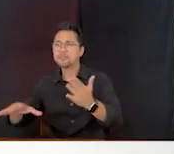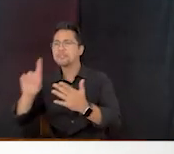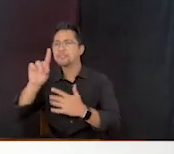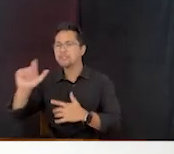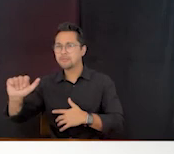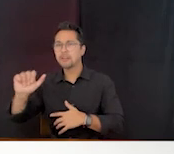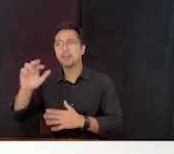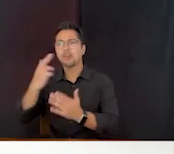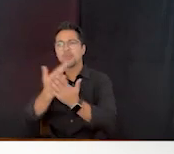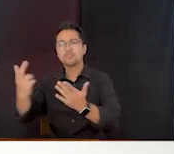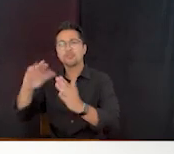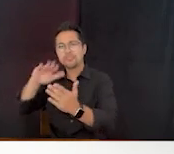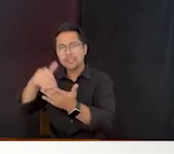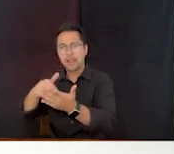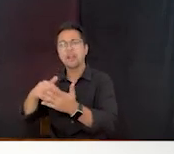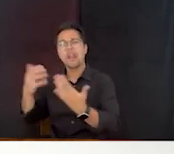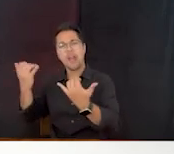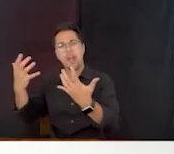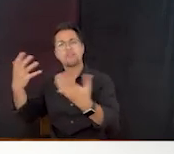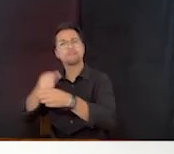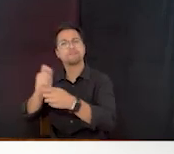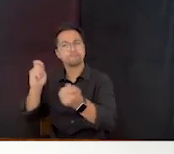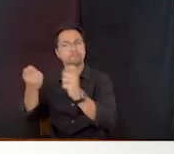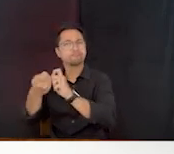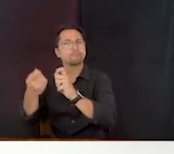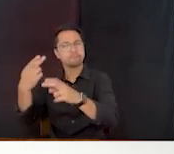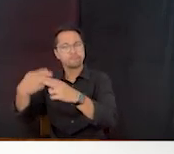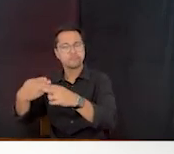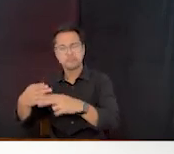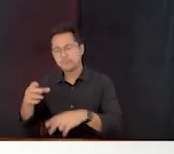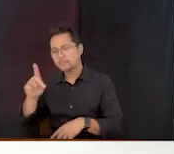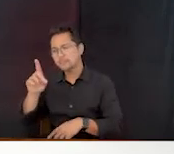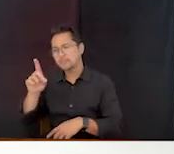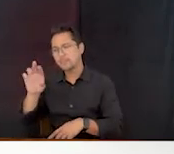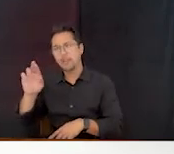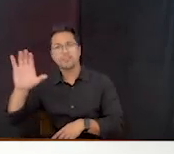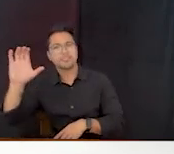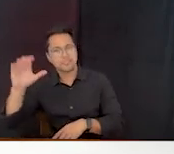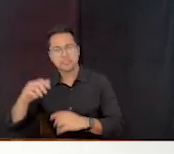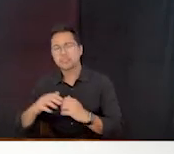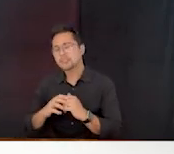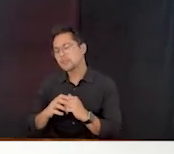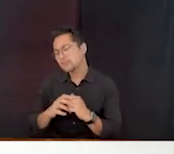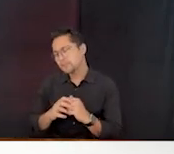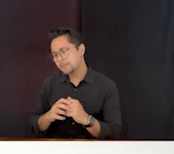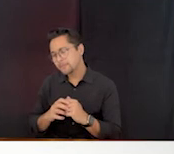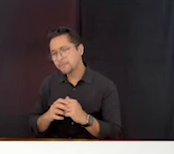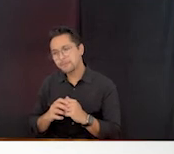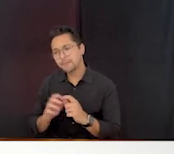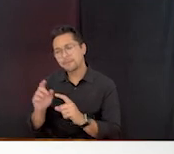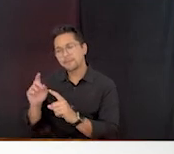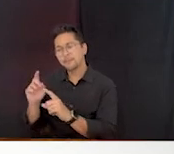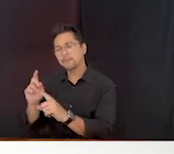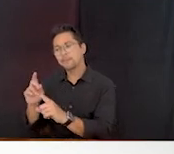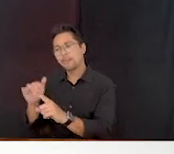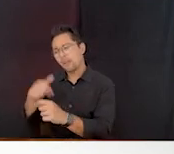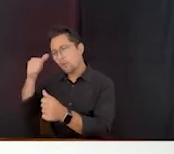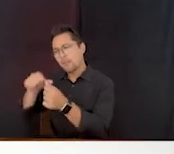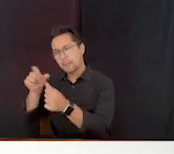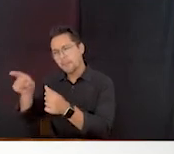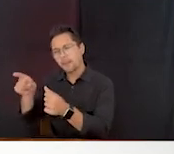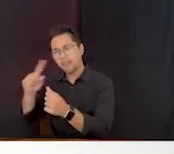then it changed to the Office of Accessibility Services about I think my senior year. I think it was. I remember it was